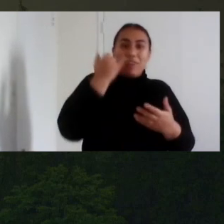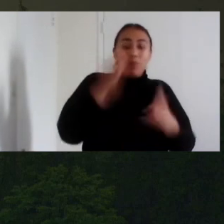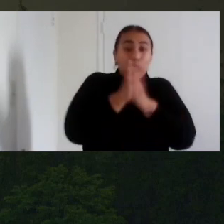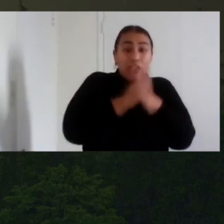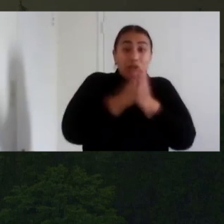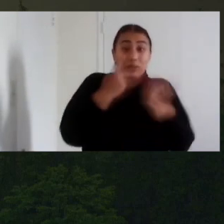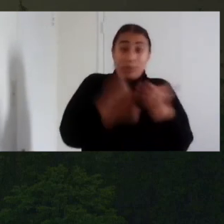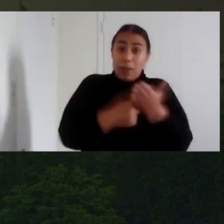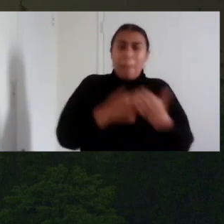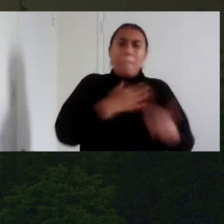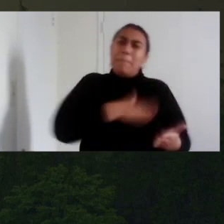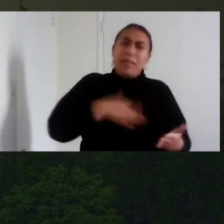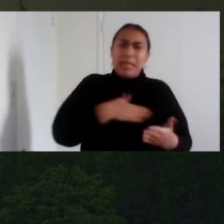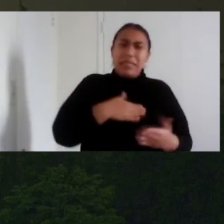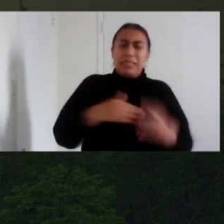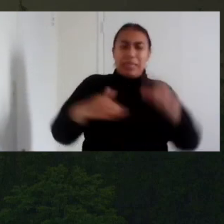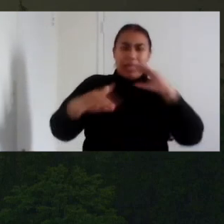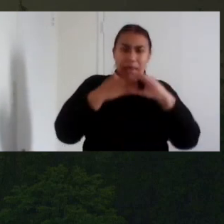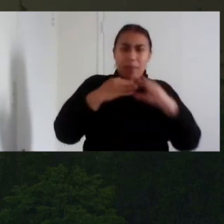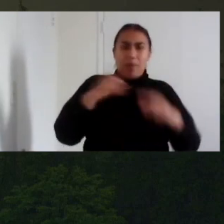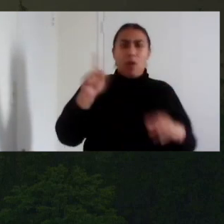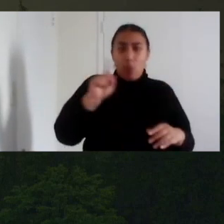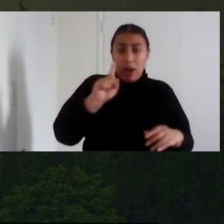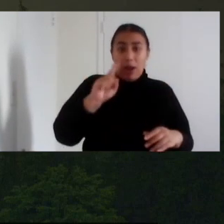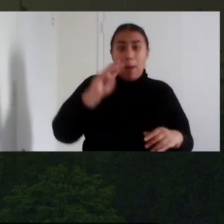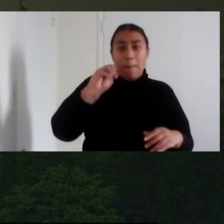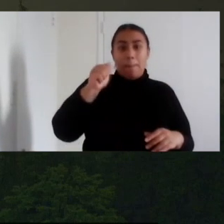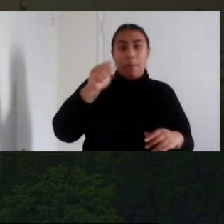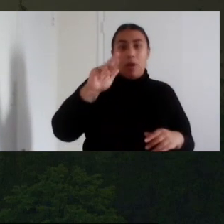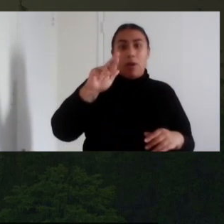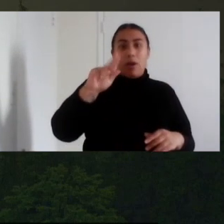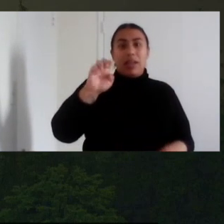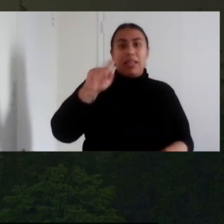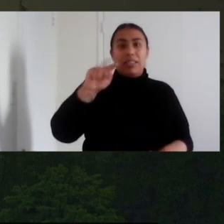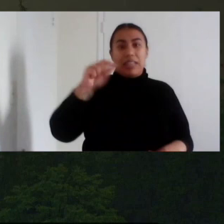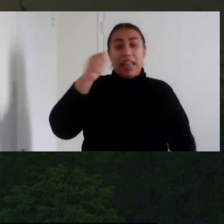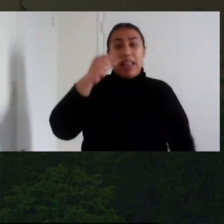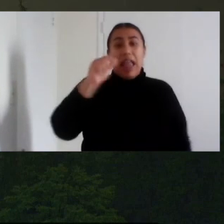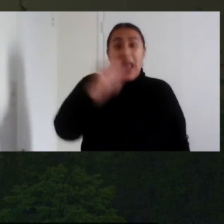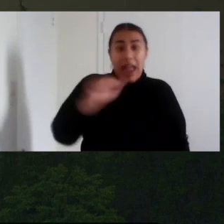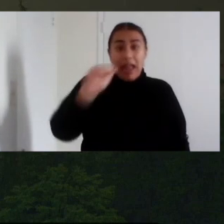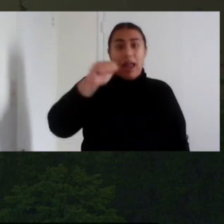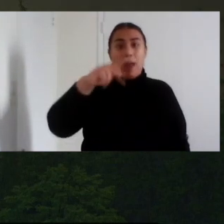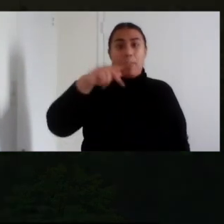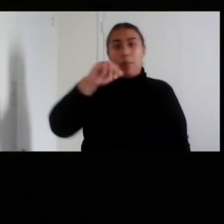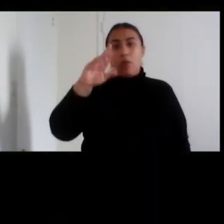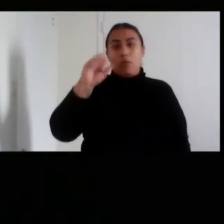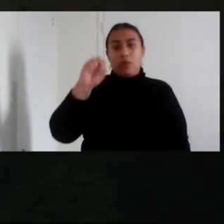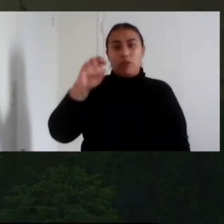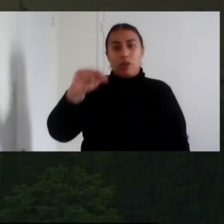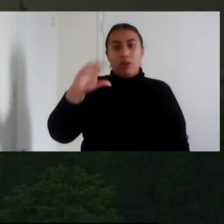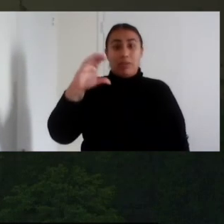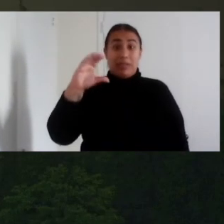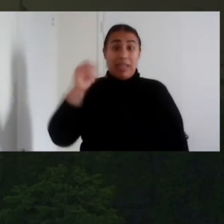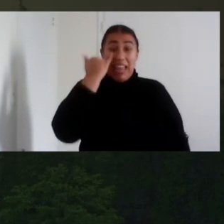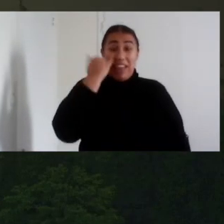us to the end of episode 10. I want to thank you all for tuning in and the continued support for these videos. I hope you enjoyed it.